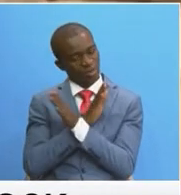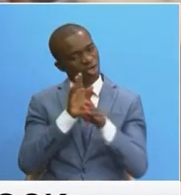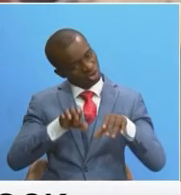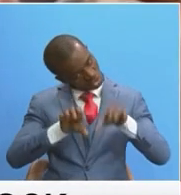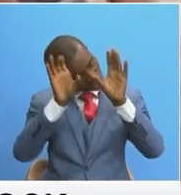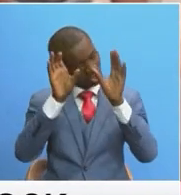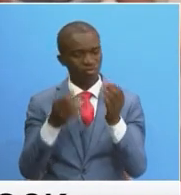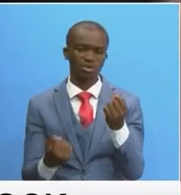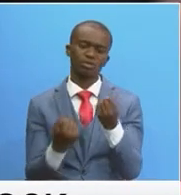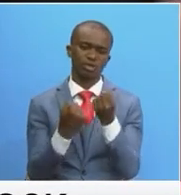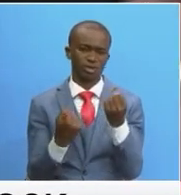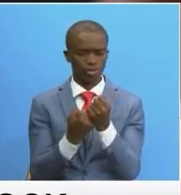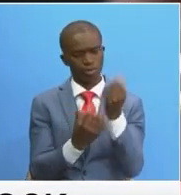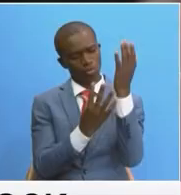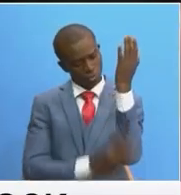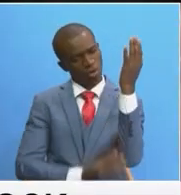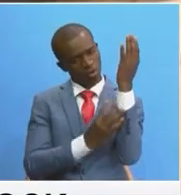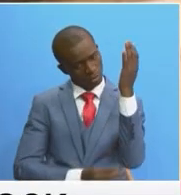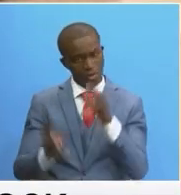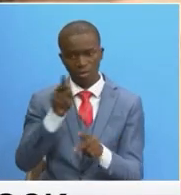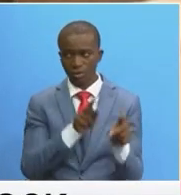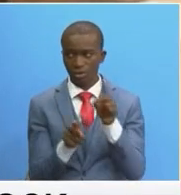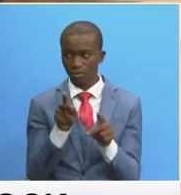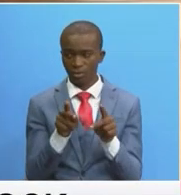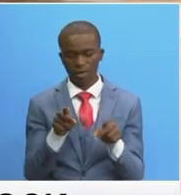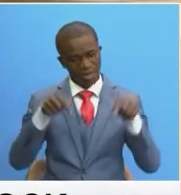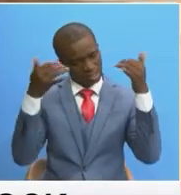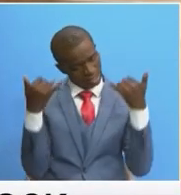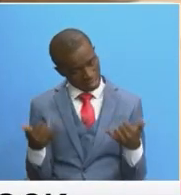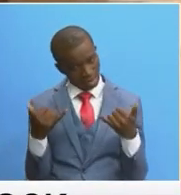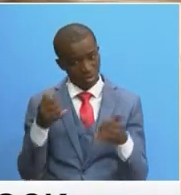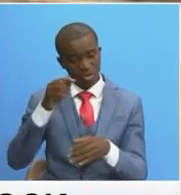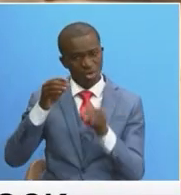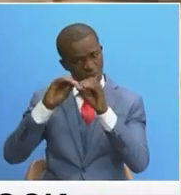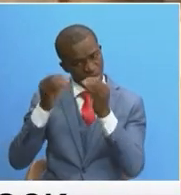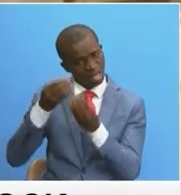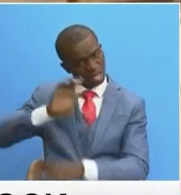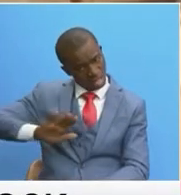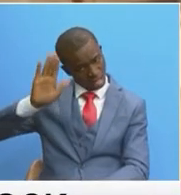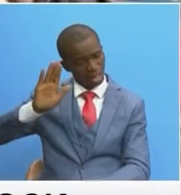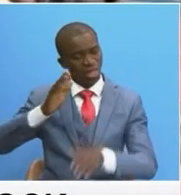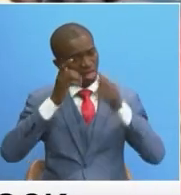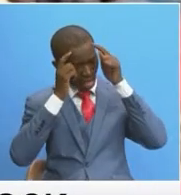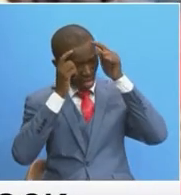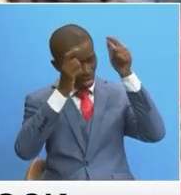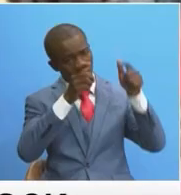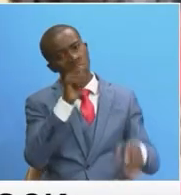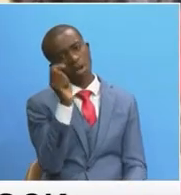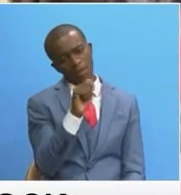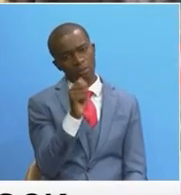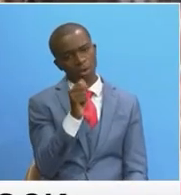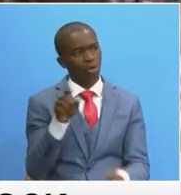of children. This time around, the organization has handed over a refurbished hostel and ablution block for children